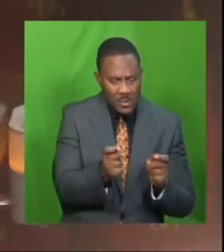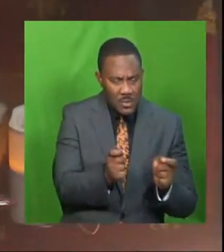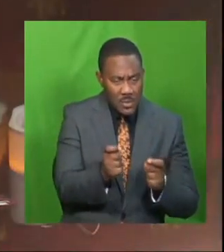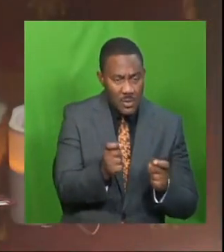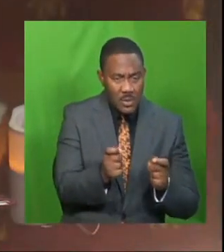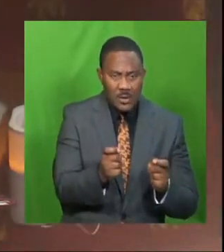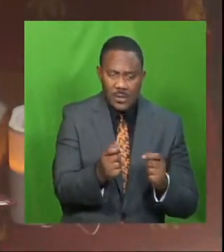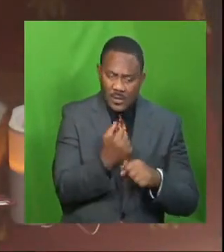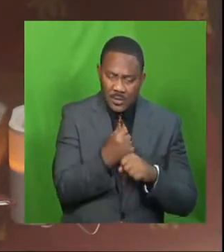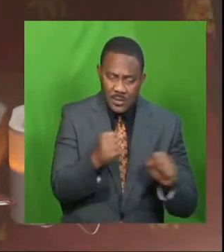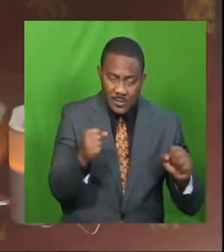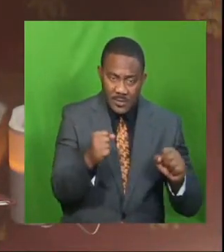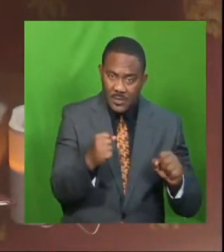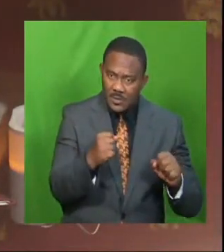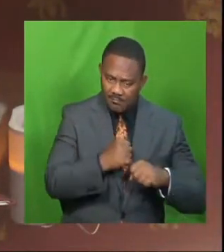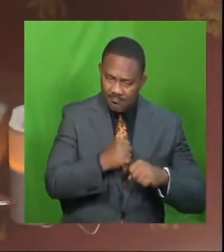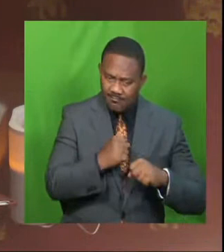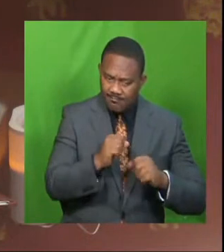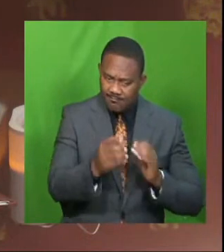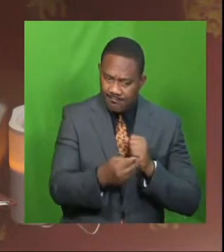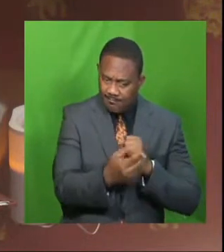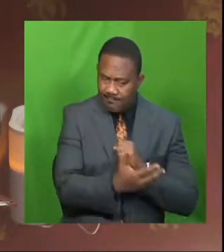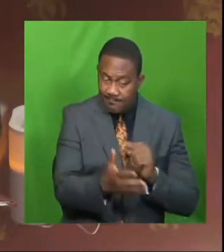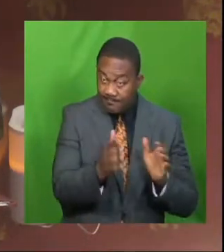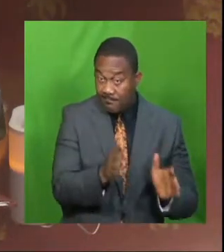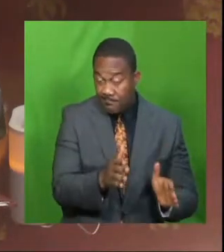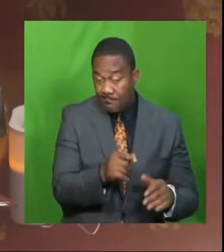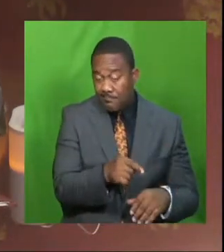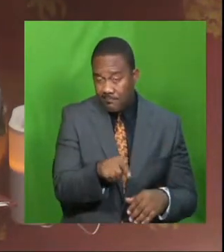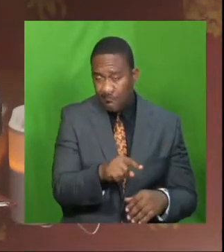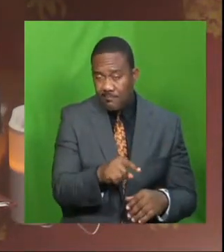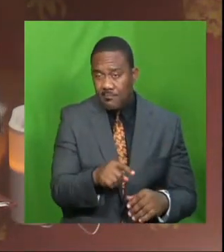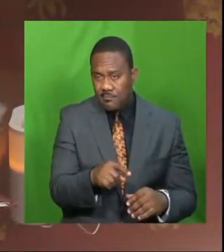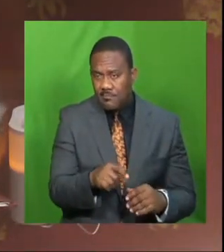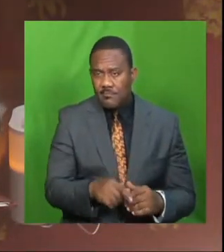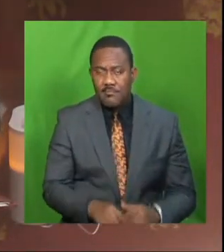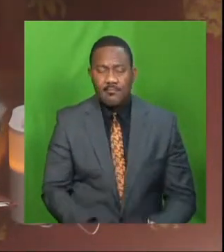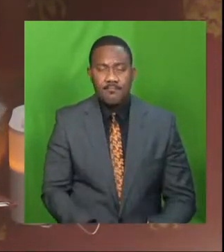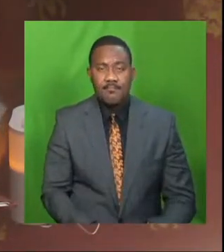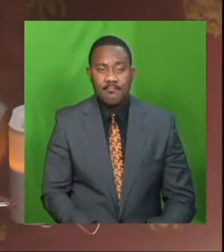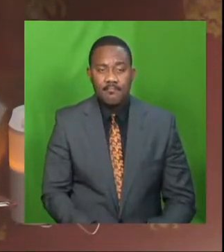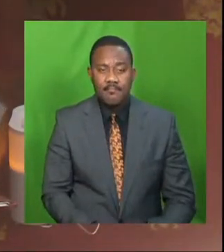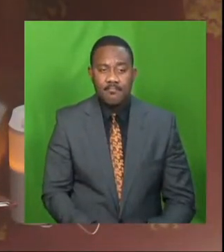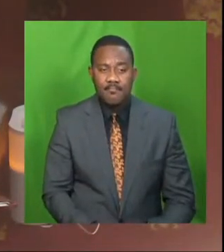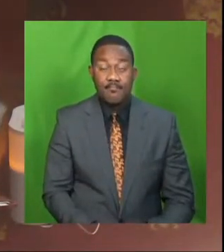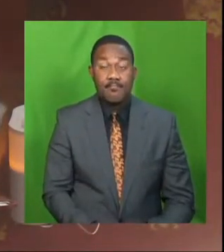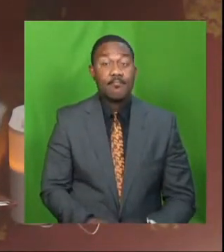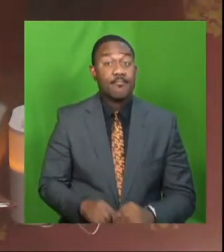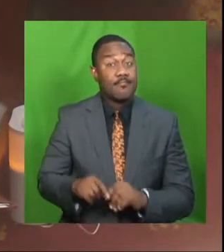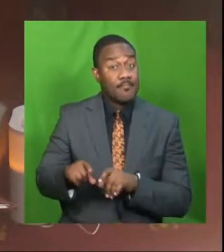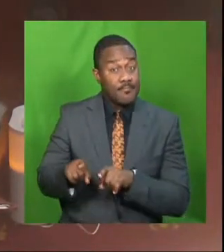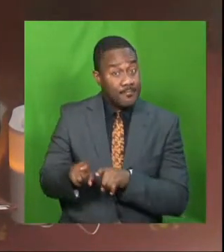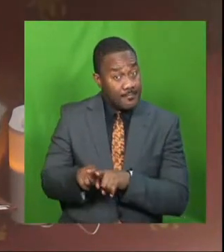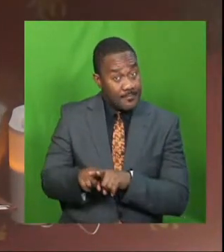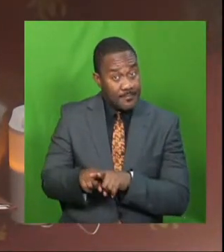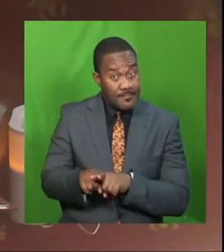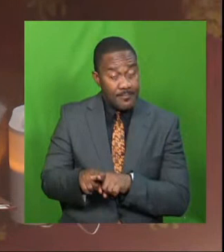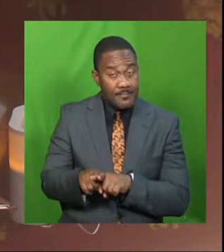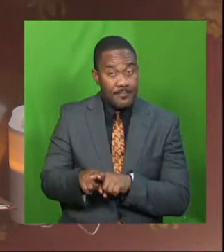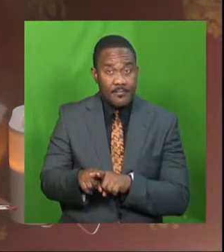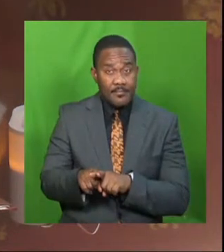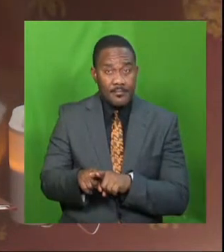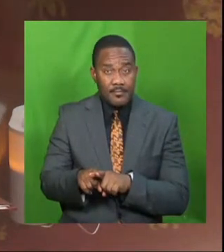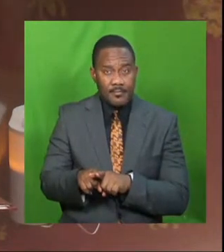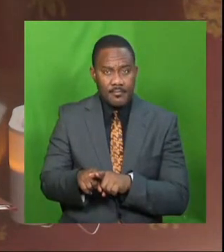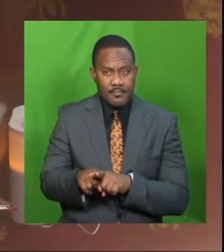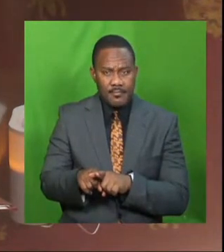question of the security of journalists. That is just one of the 5 pillars that they measure. We also agree that we have to collaborate